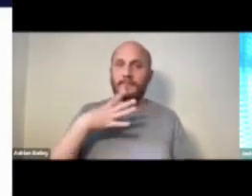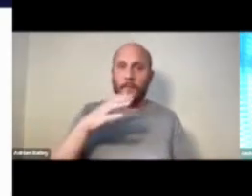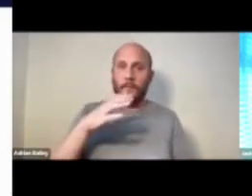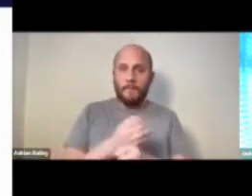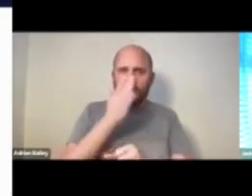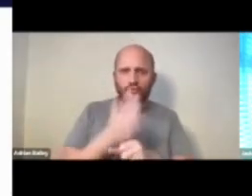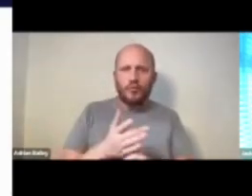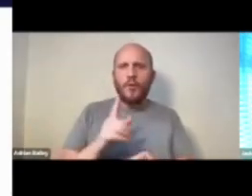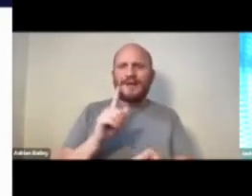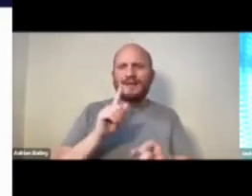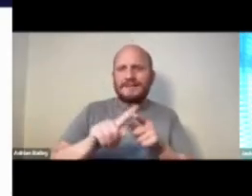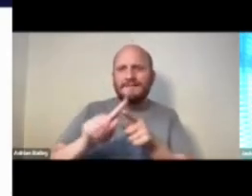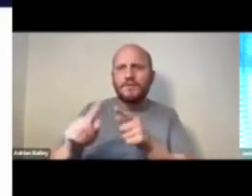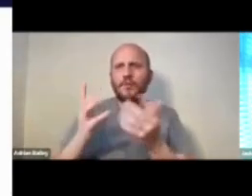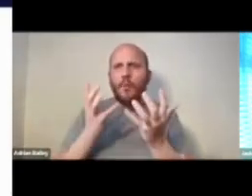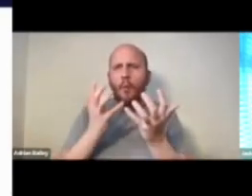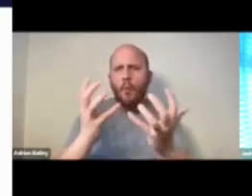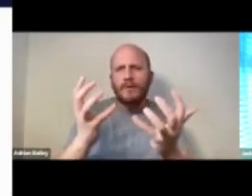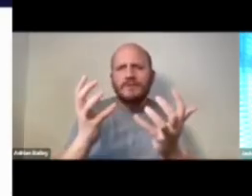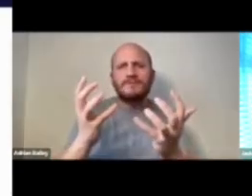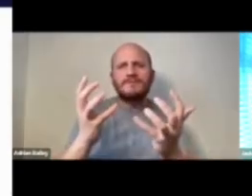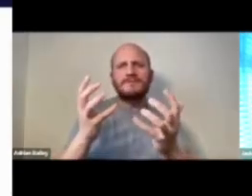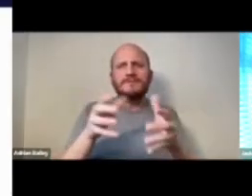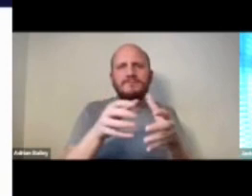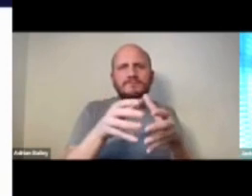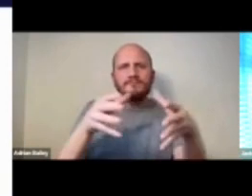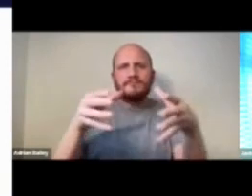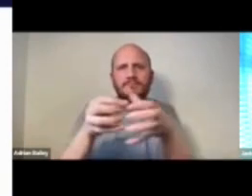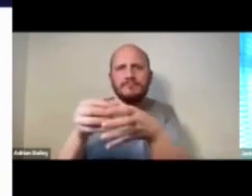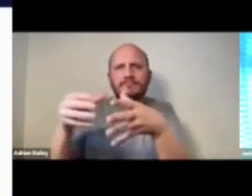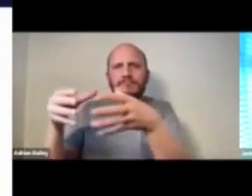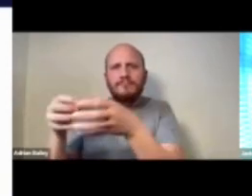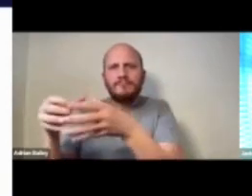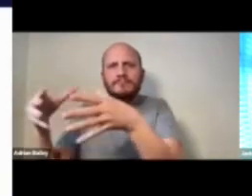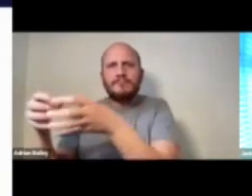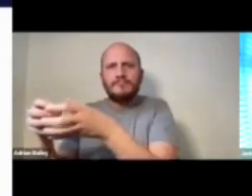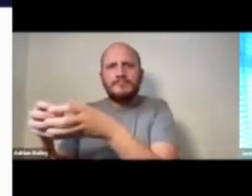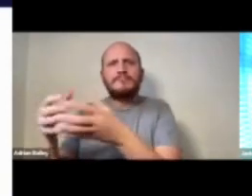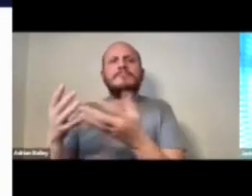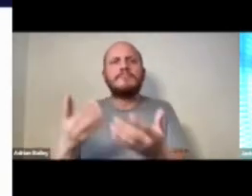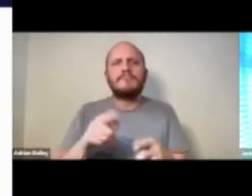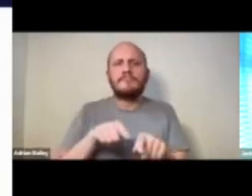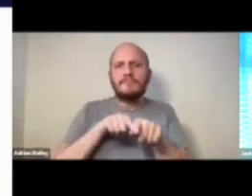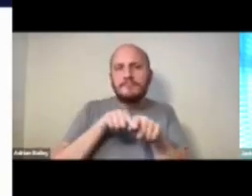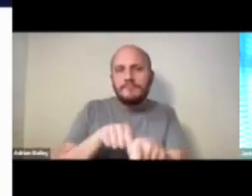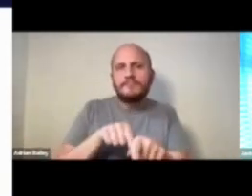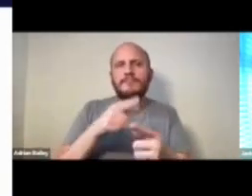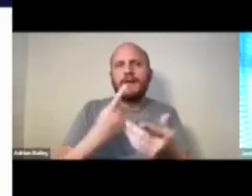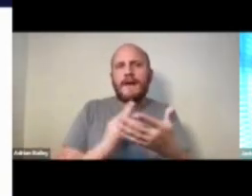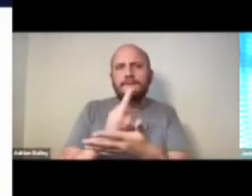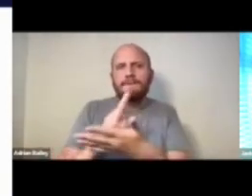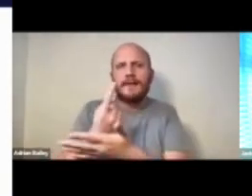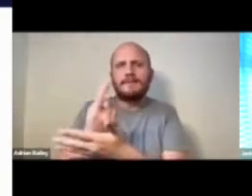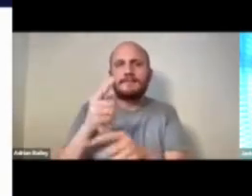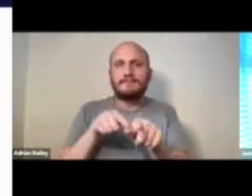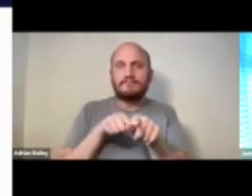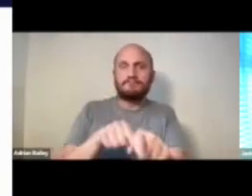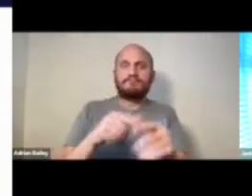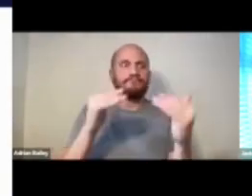sizes. So thinking about our different programming and events, keeping surveys in proportion to number of